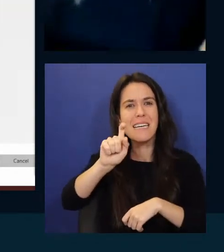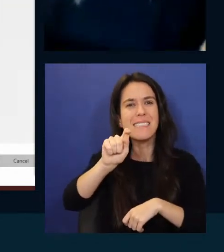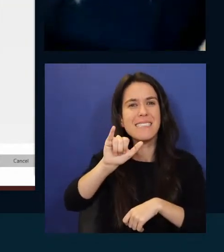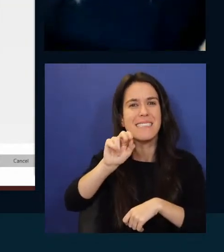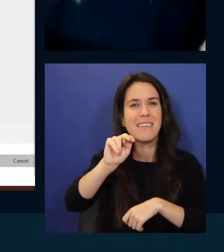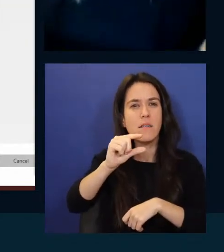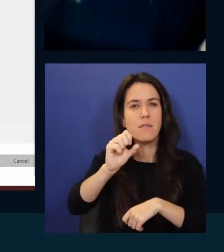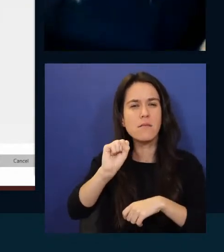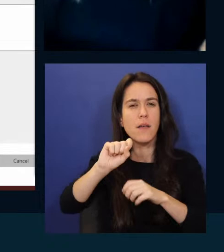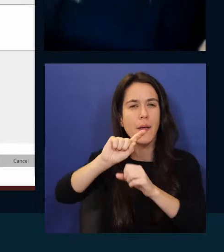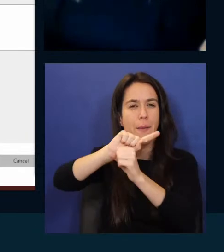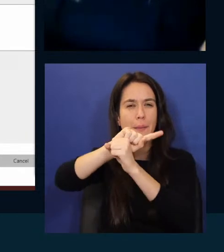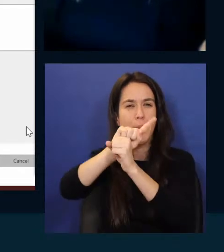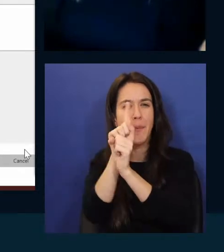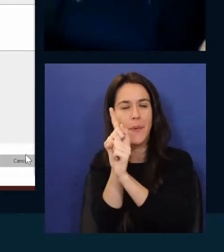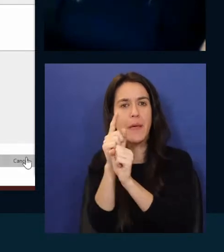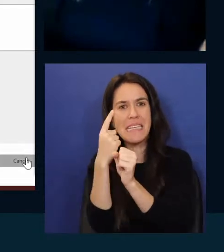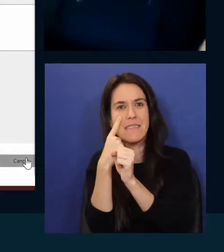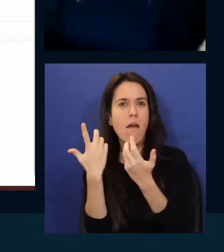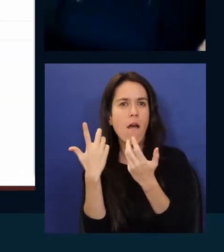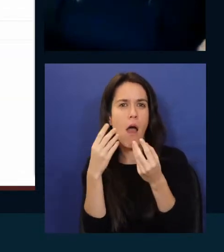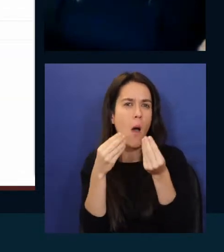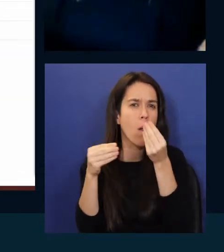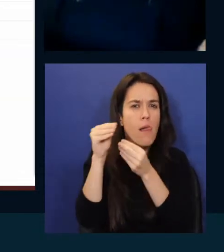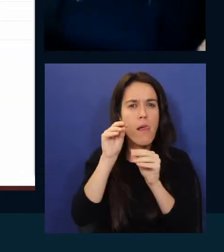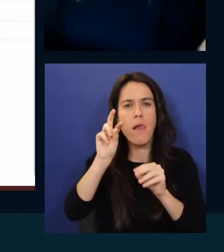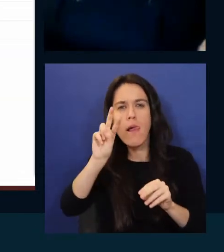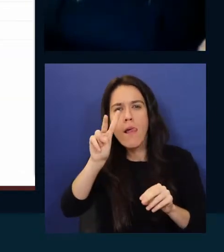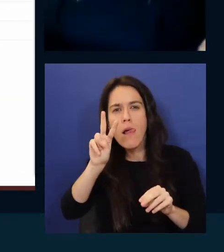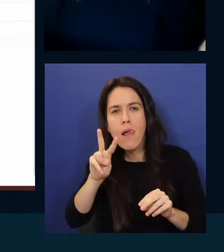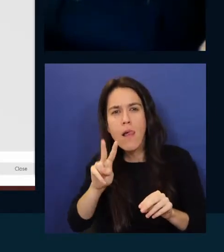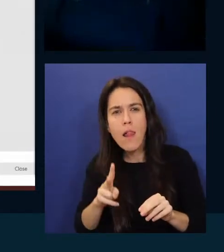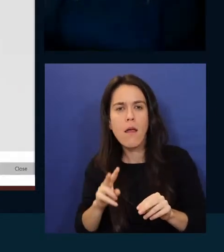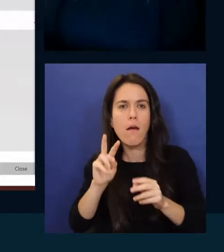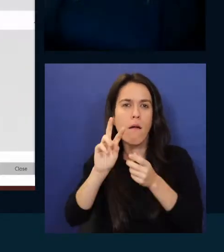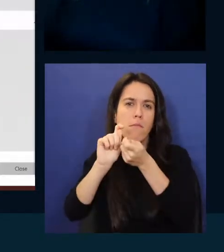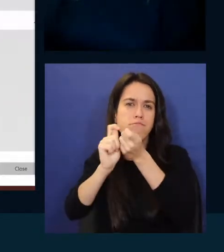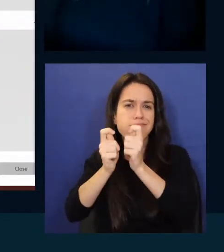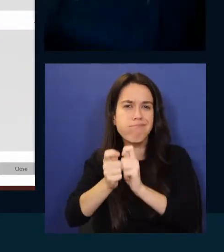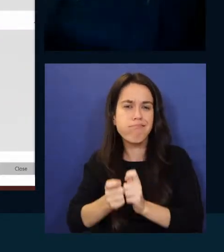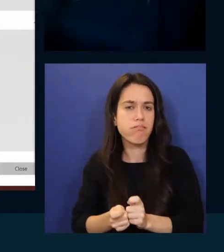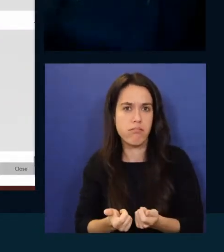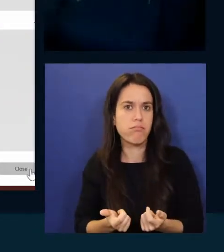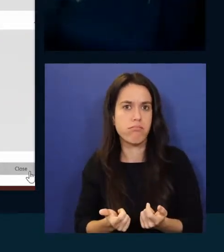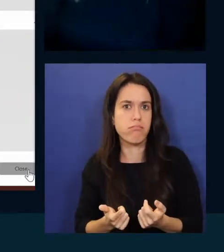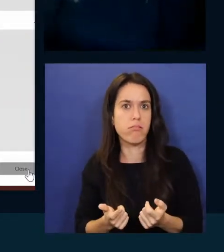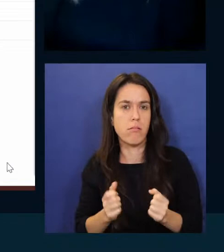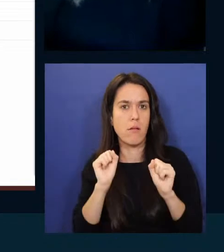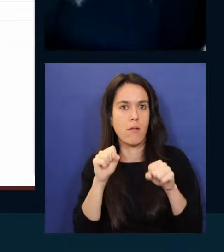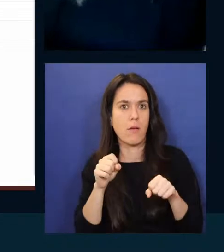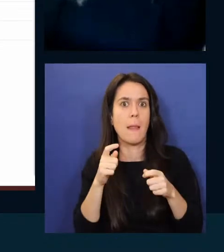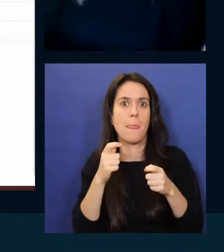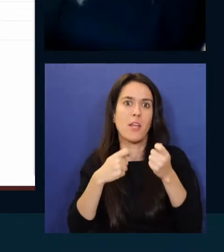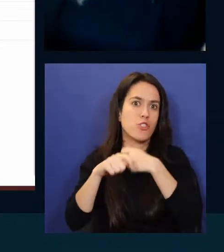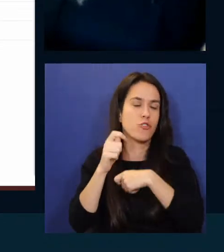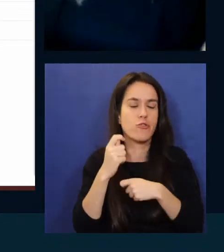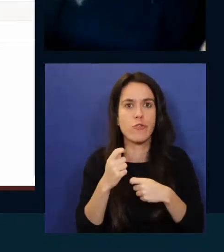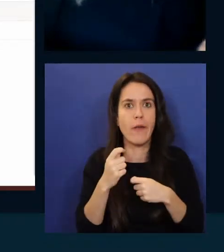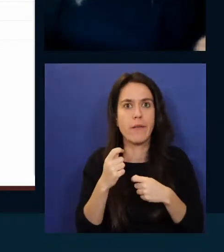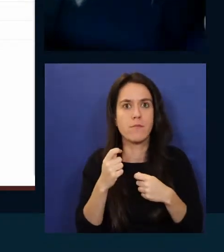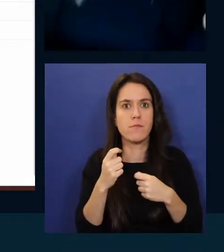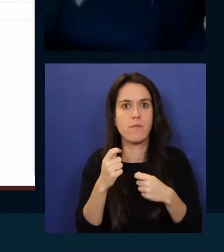capacity. And of course, you can also change the permissions of a workspace